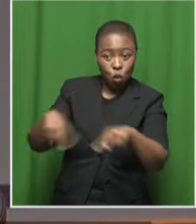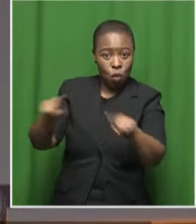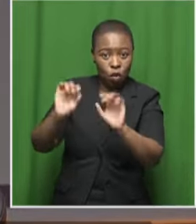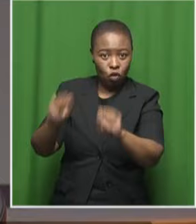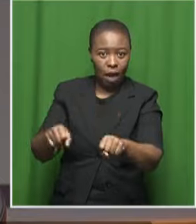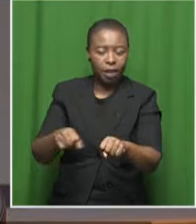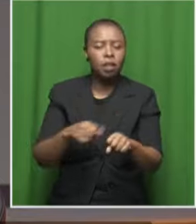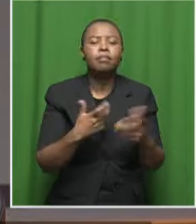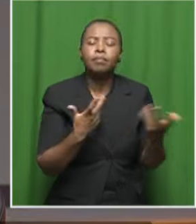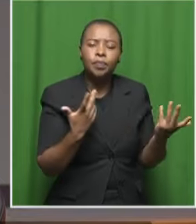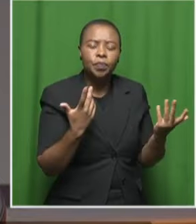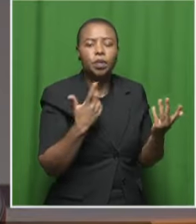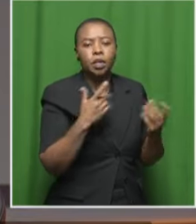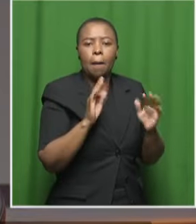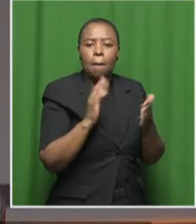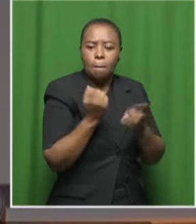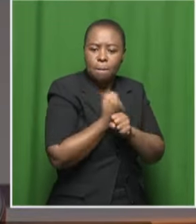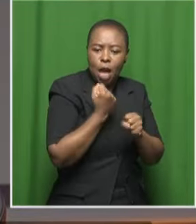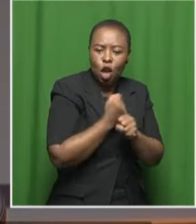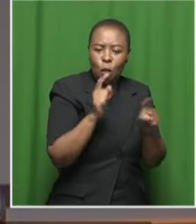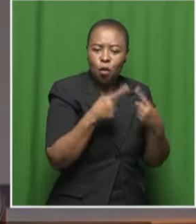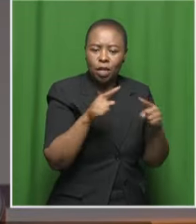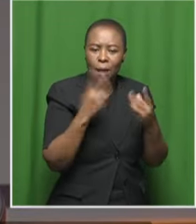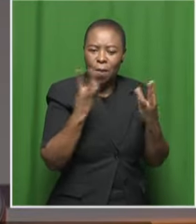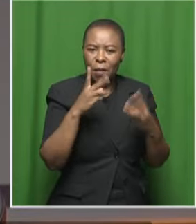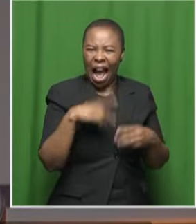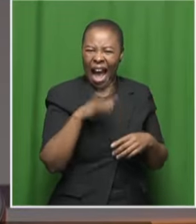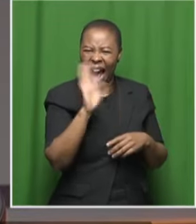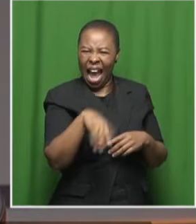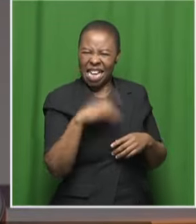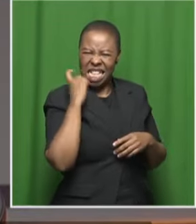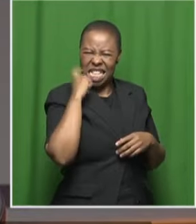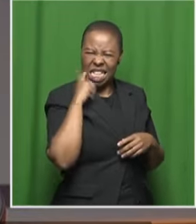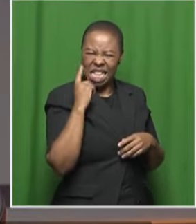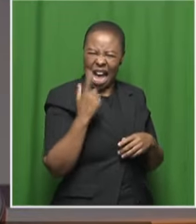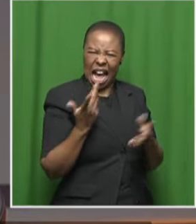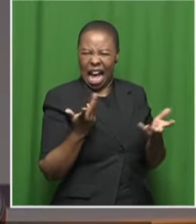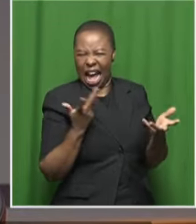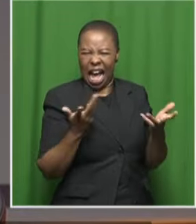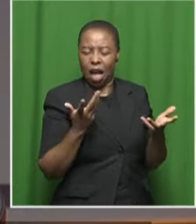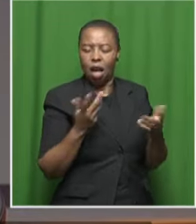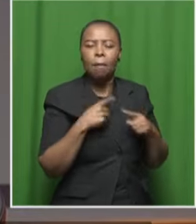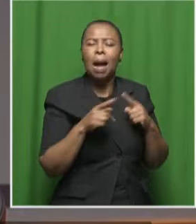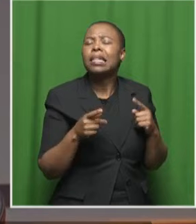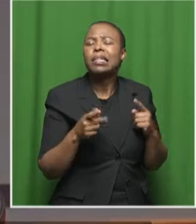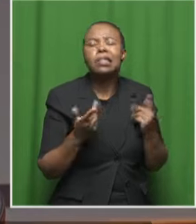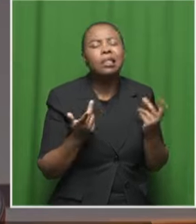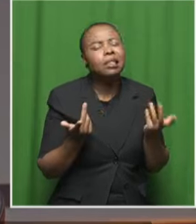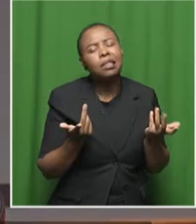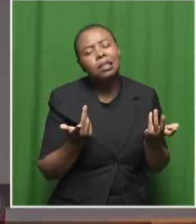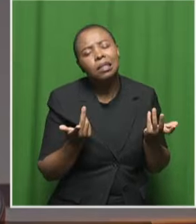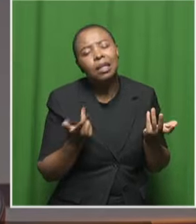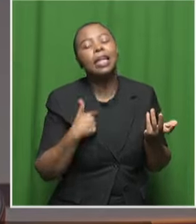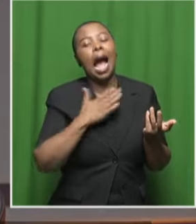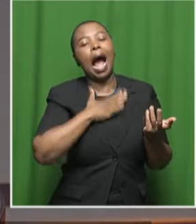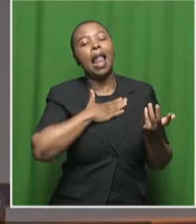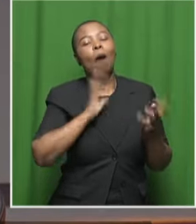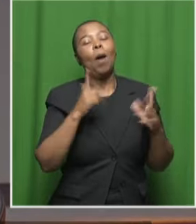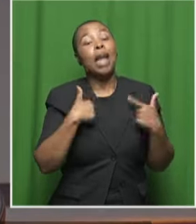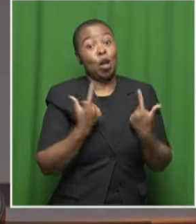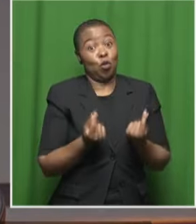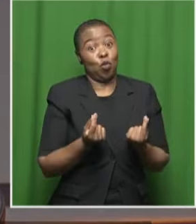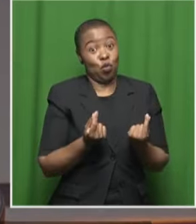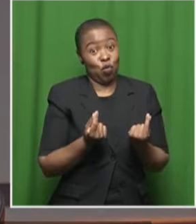to other people always seems like, this is easy. She made it look so easy. But this is the thing, hey, I really love what I do.